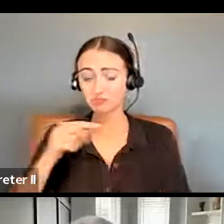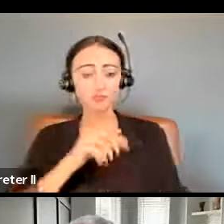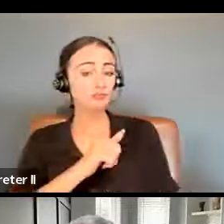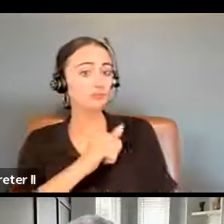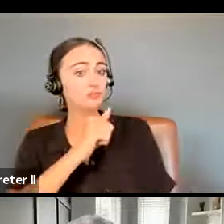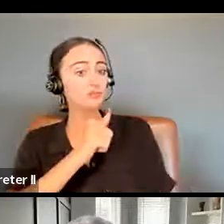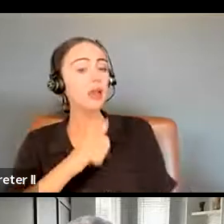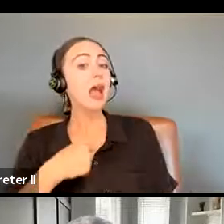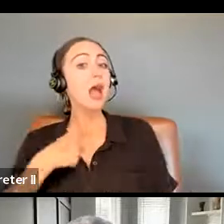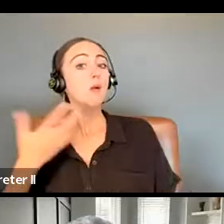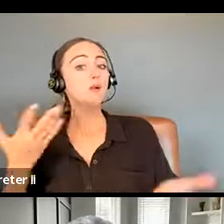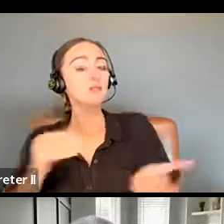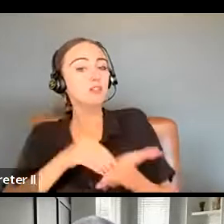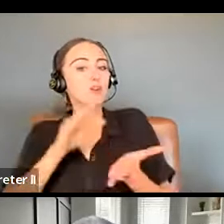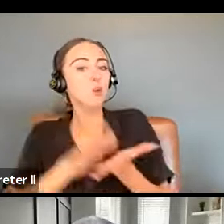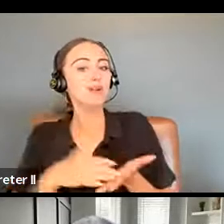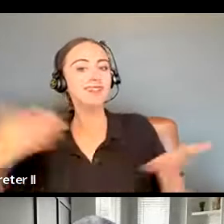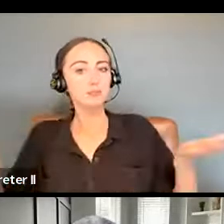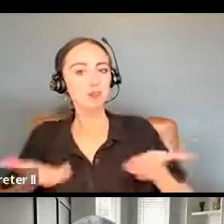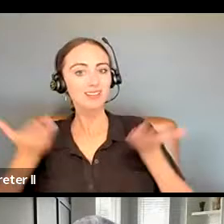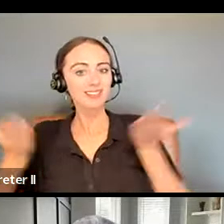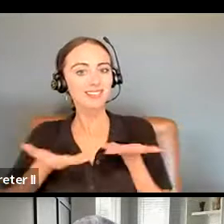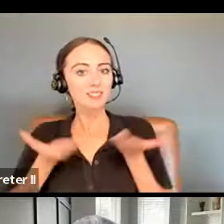recorded as present.